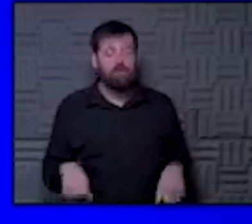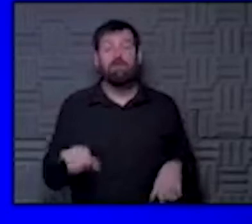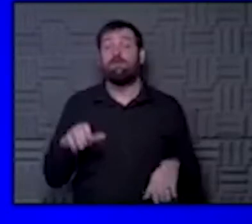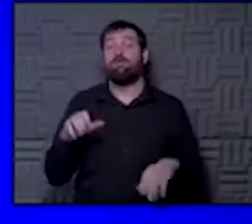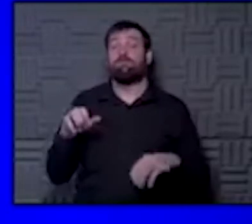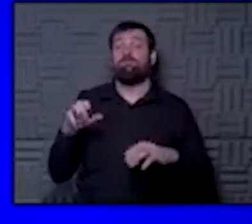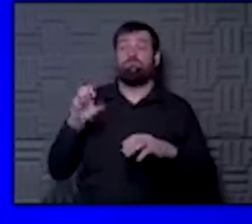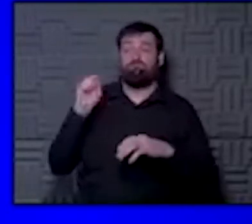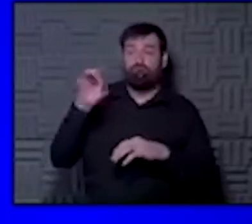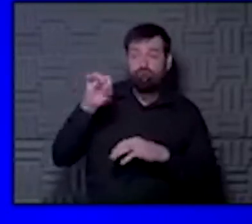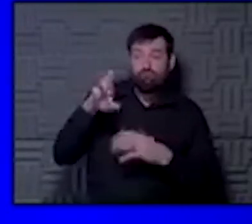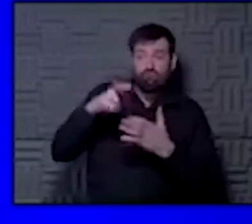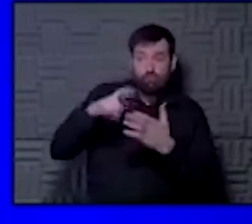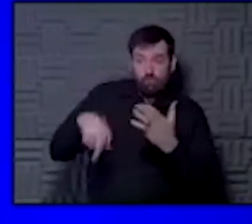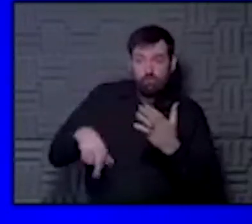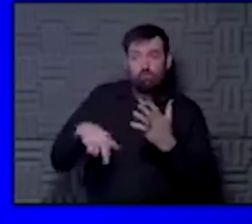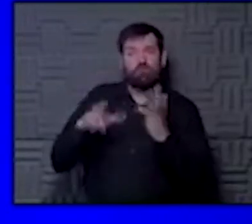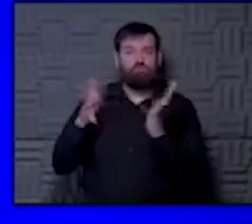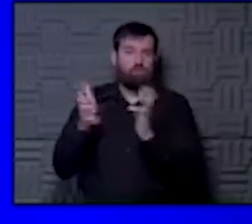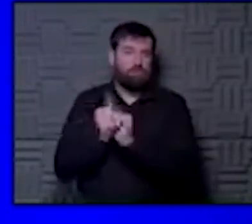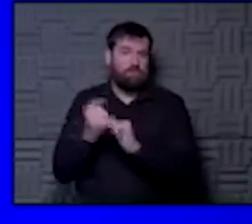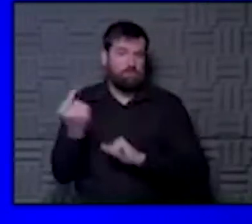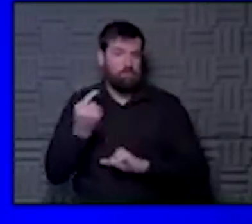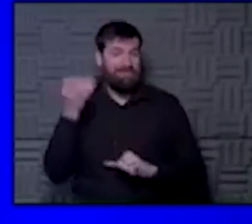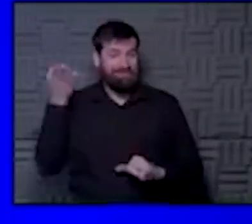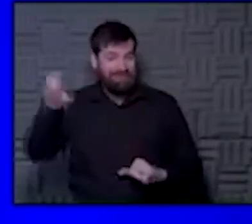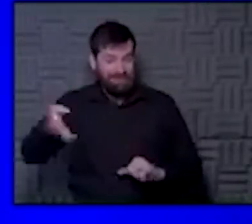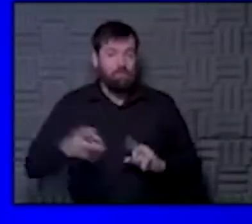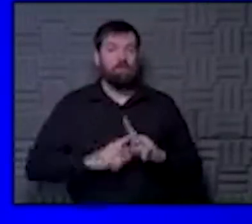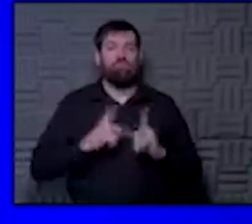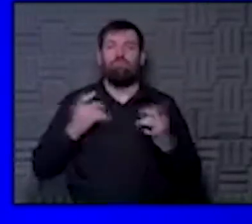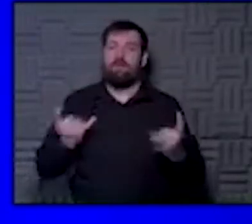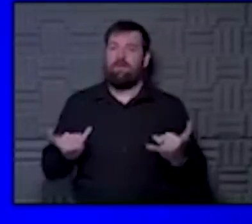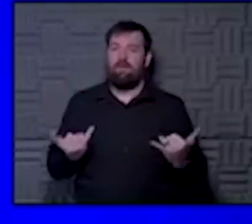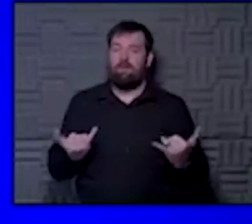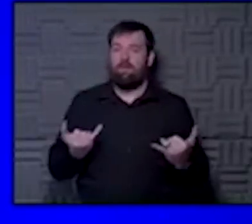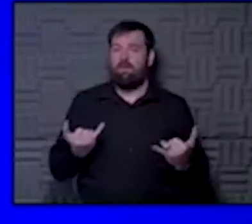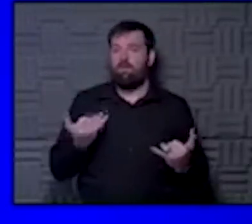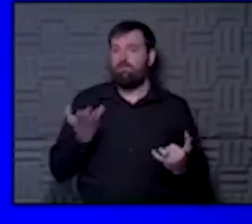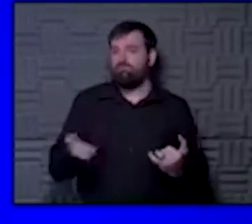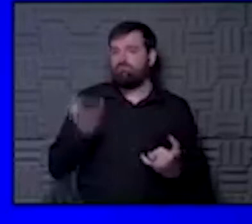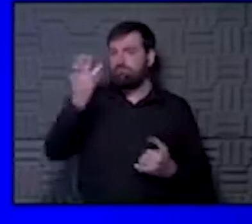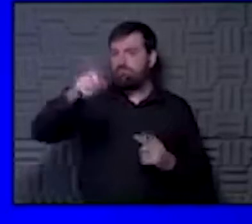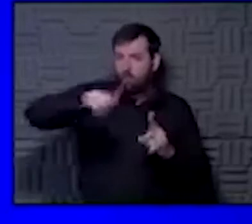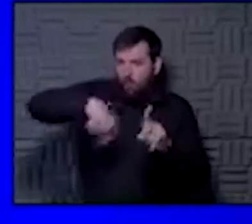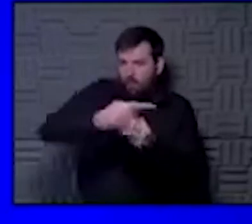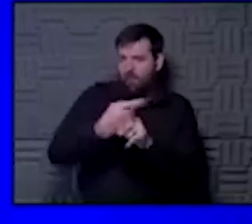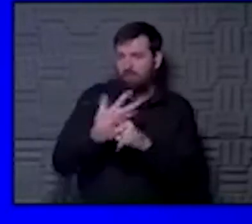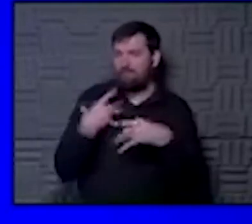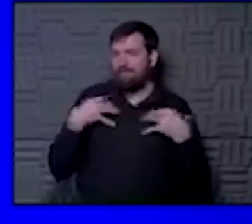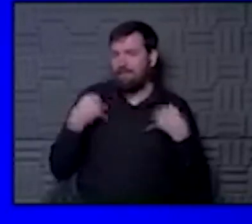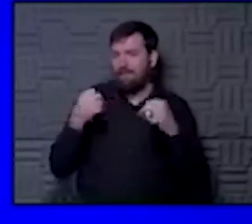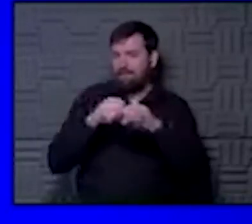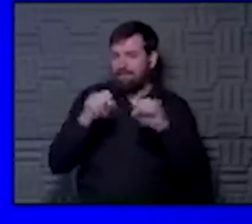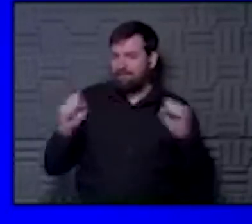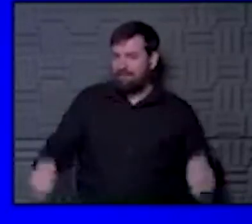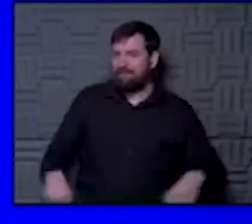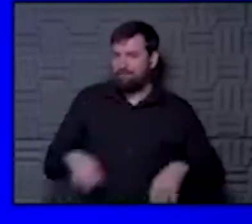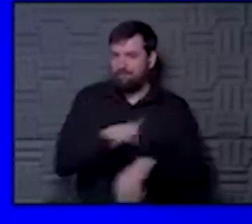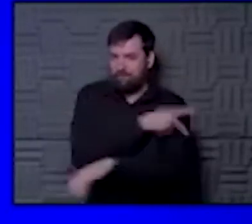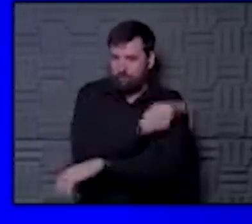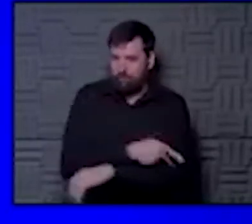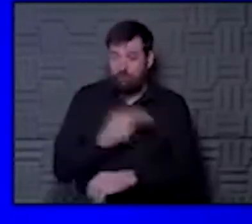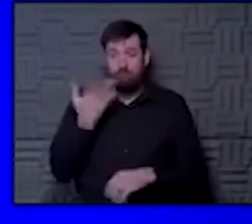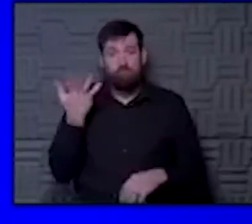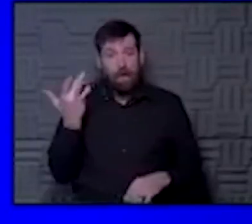result and maybe talk with somebody on that number. But again, right now we are only offering to health system patients just because